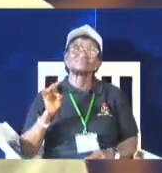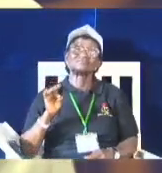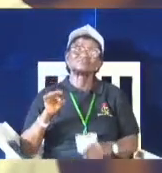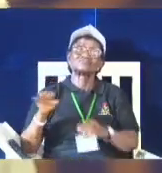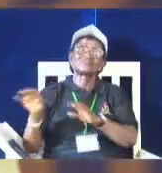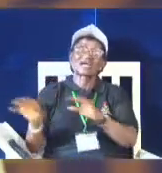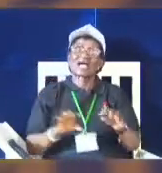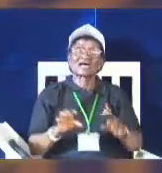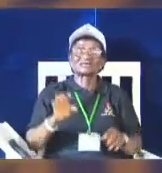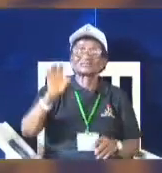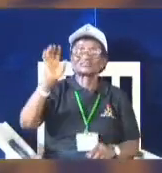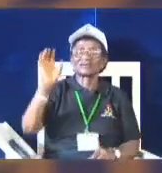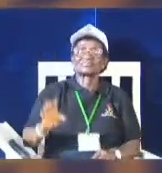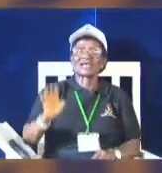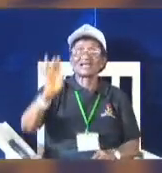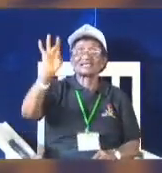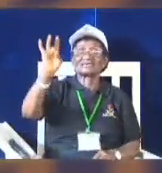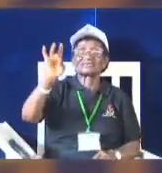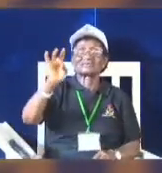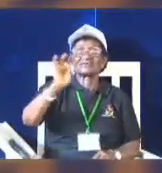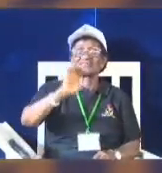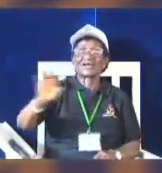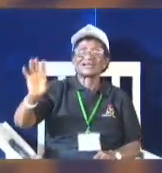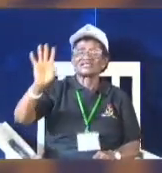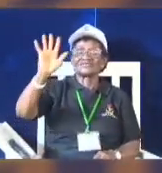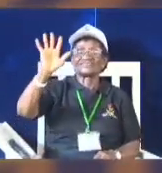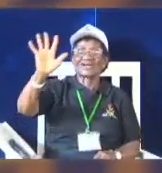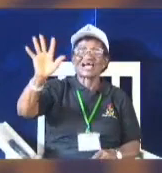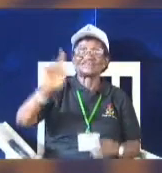Acts 8, 5 to 8.